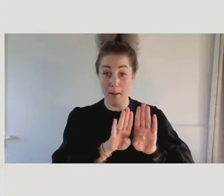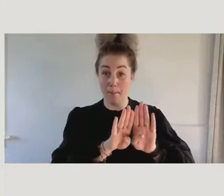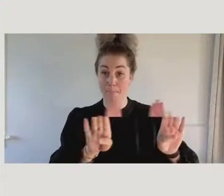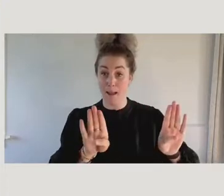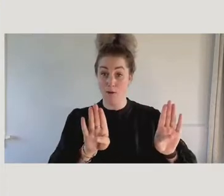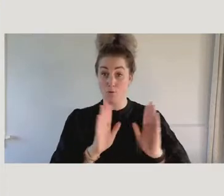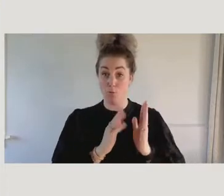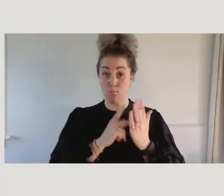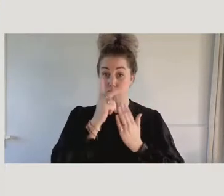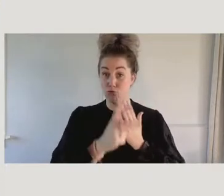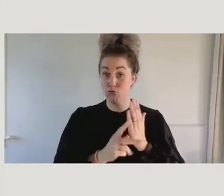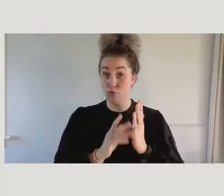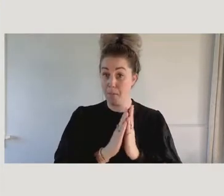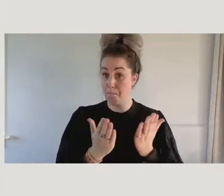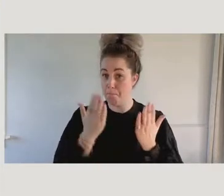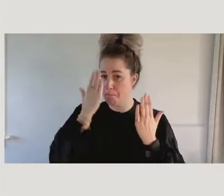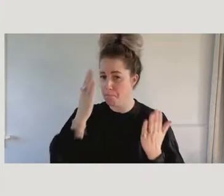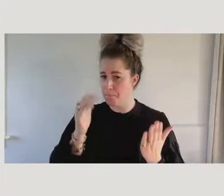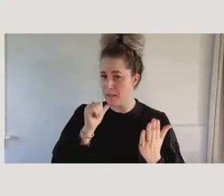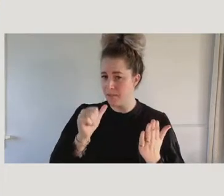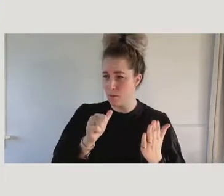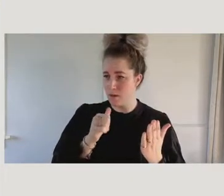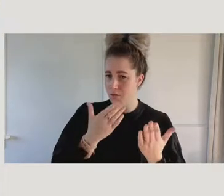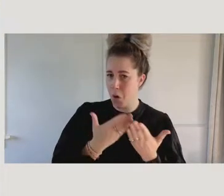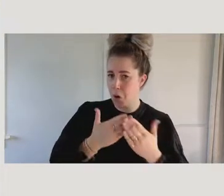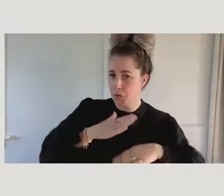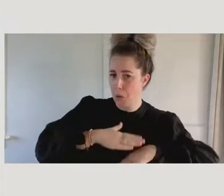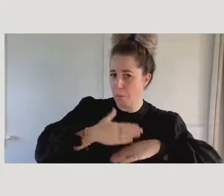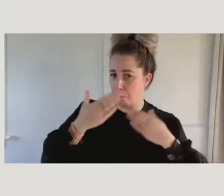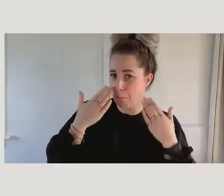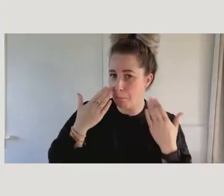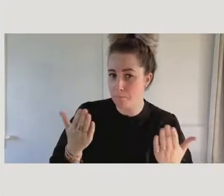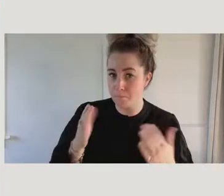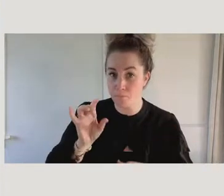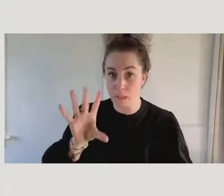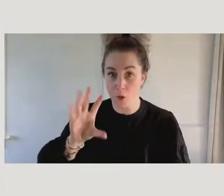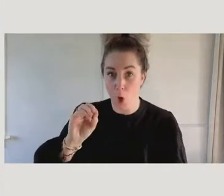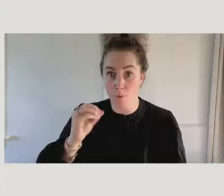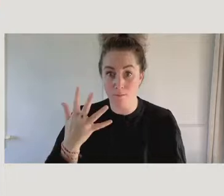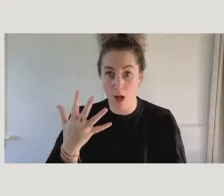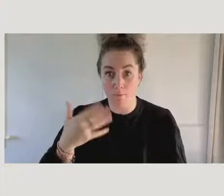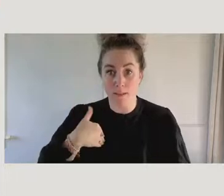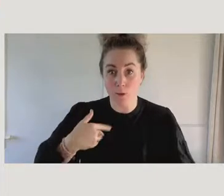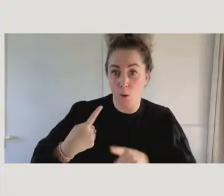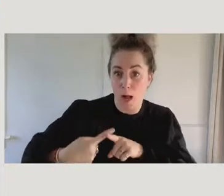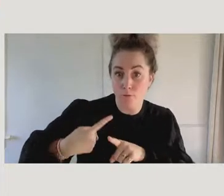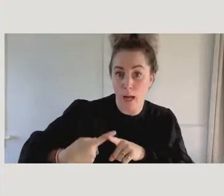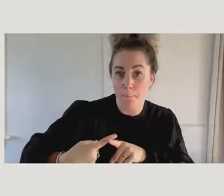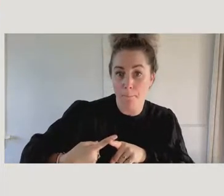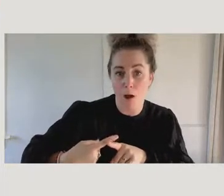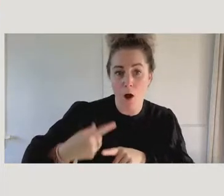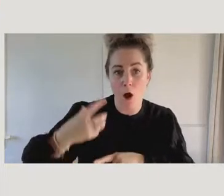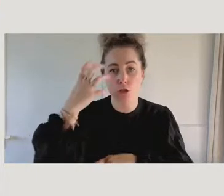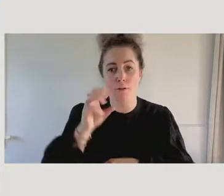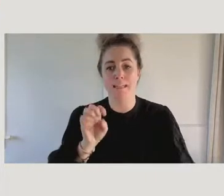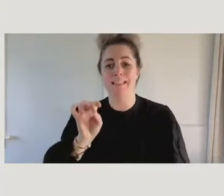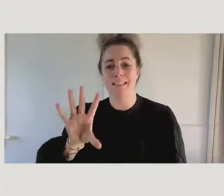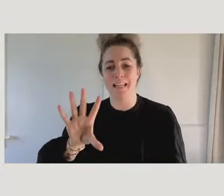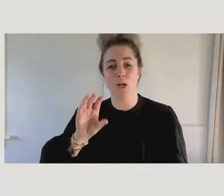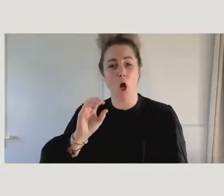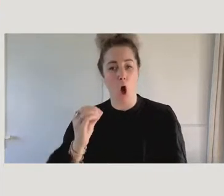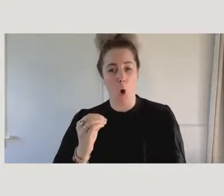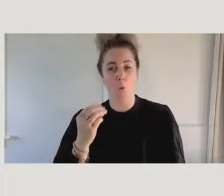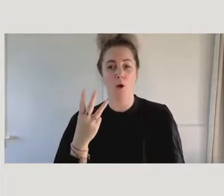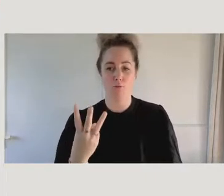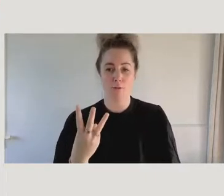I don't know hopefully we're sticking on time 1005 oh my God we better hurry up oh no it's you know three that we've done